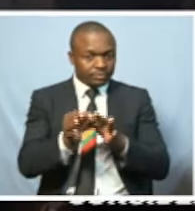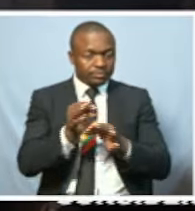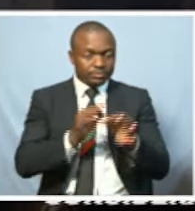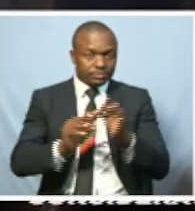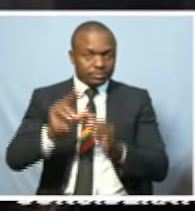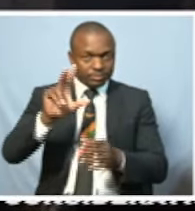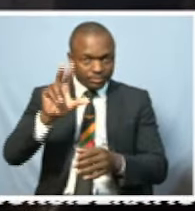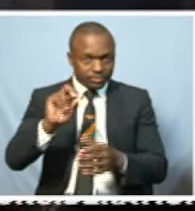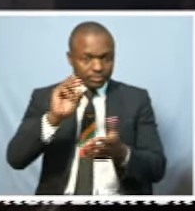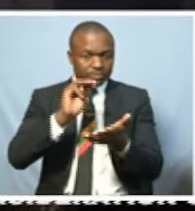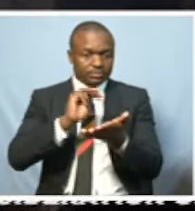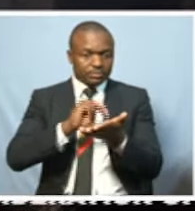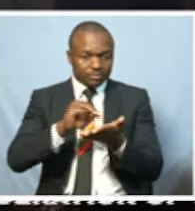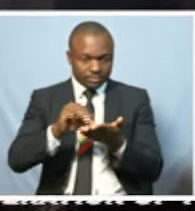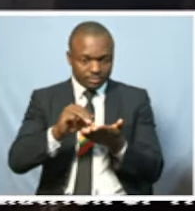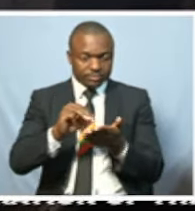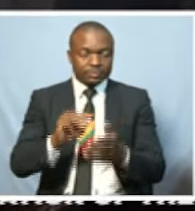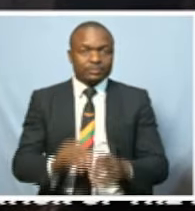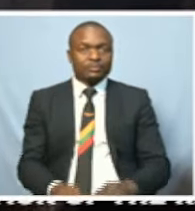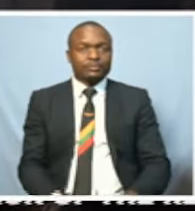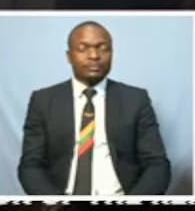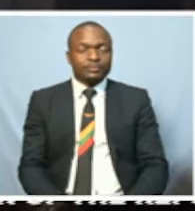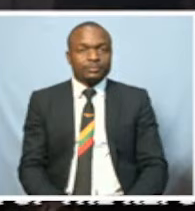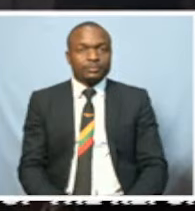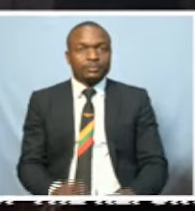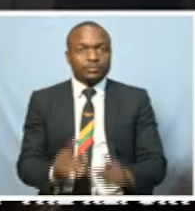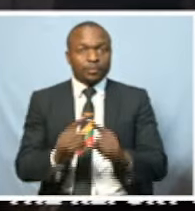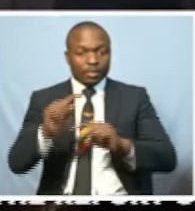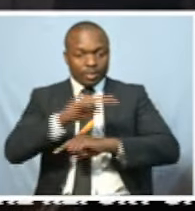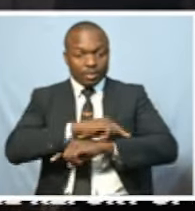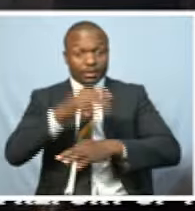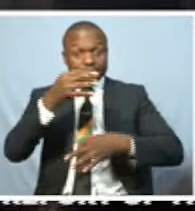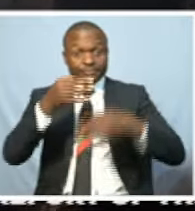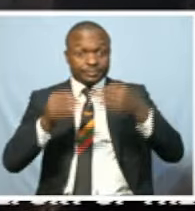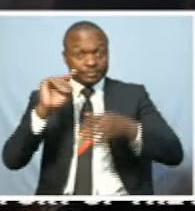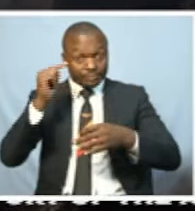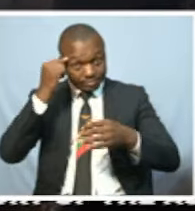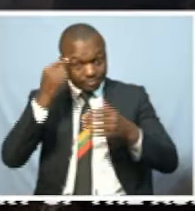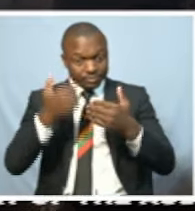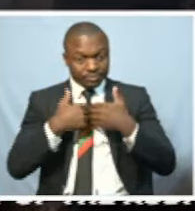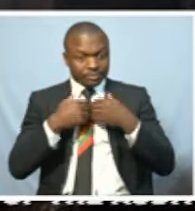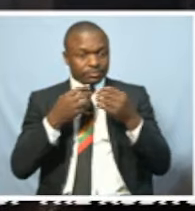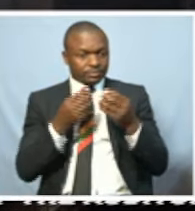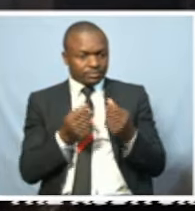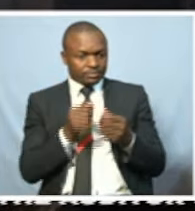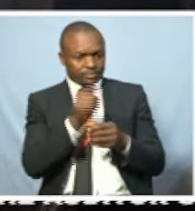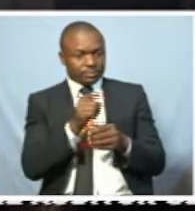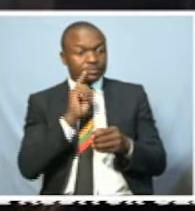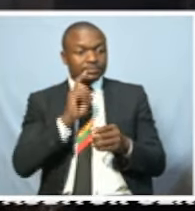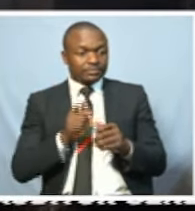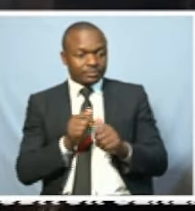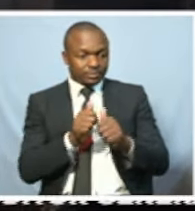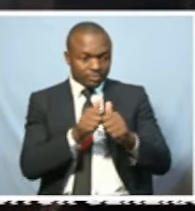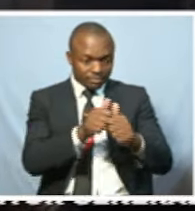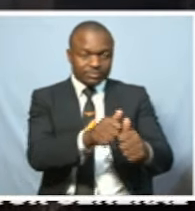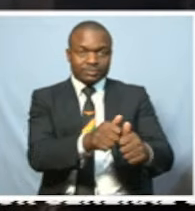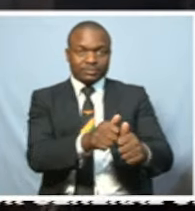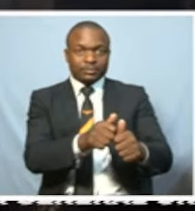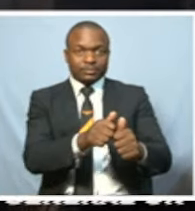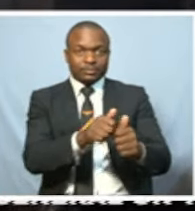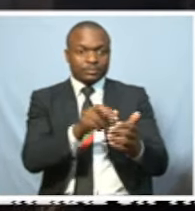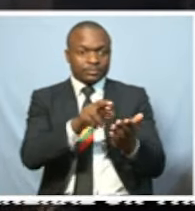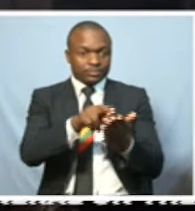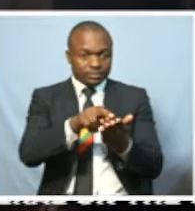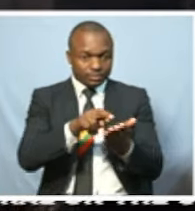30 million, which today, if government has the funds and you are supposed to follow the guidelines